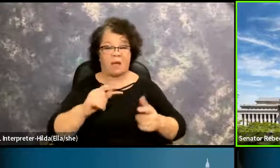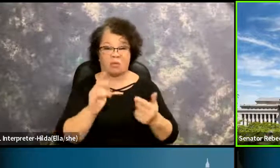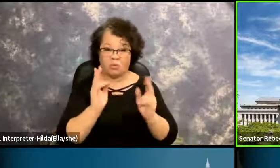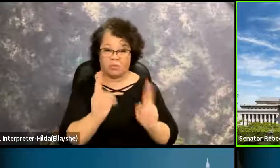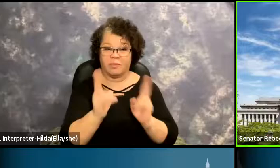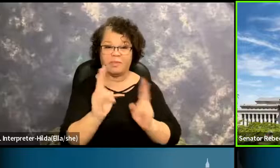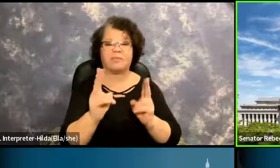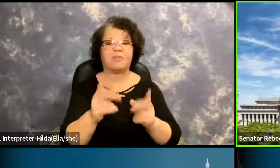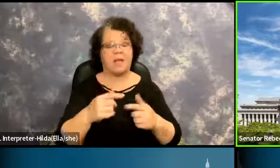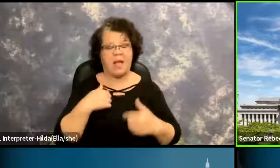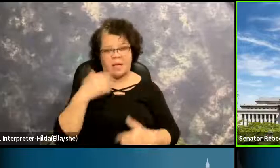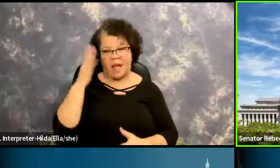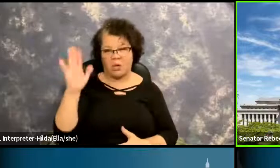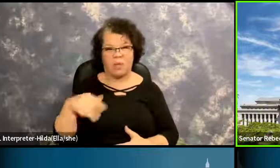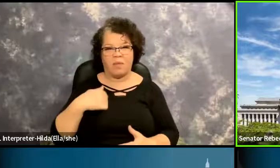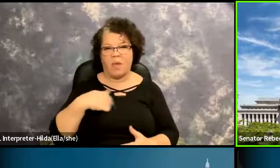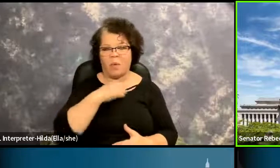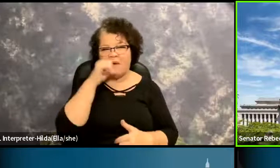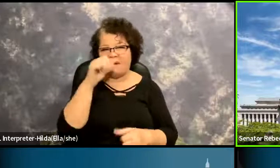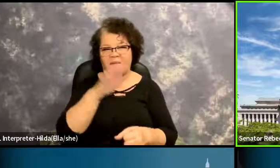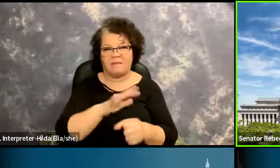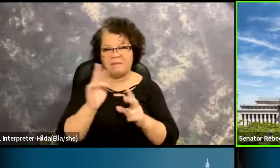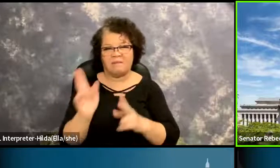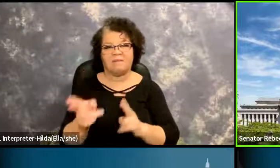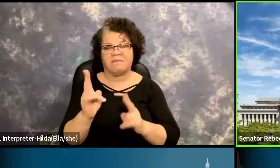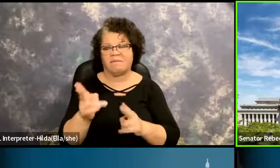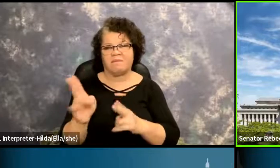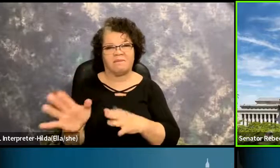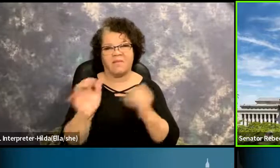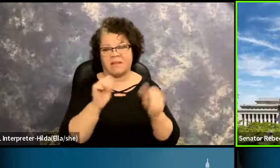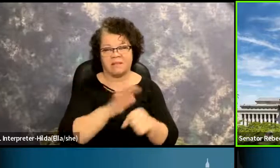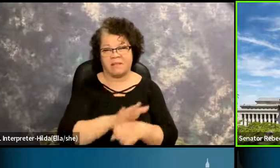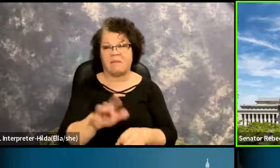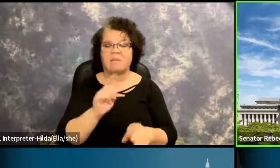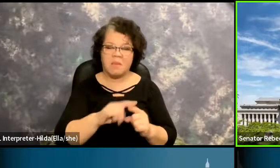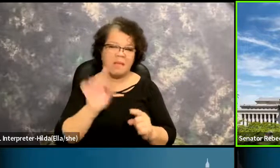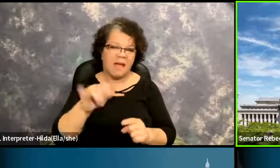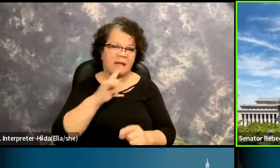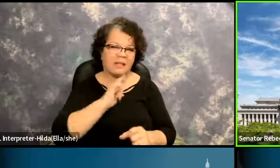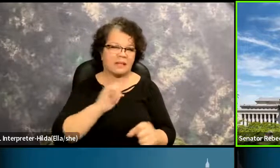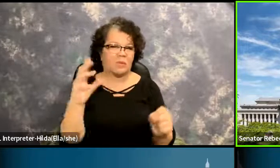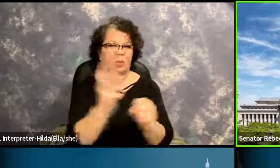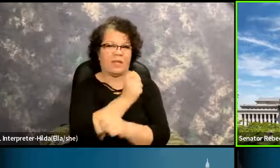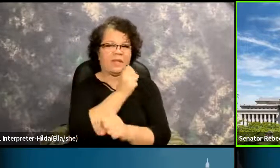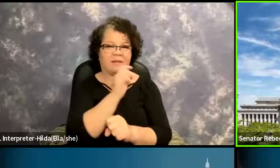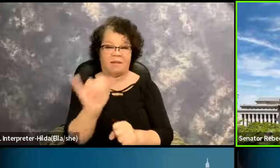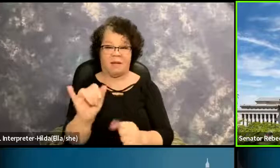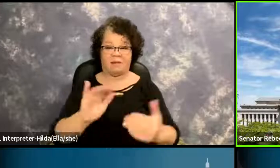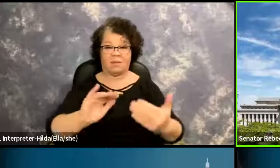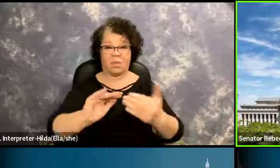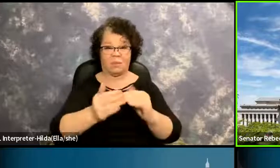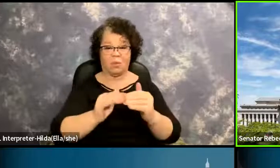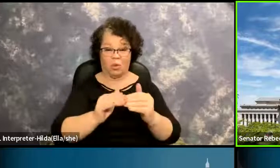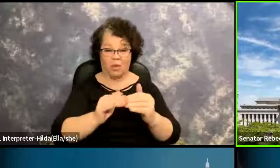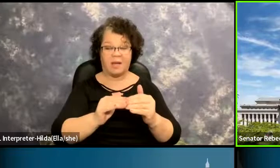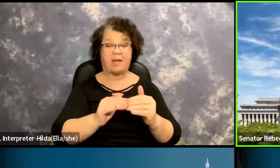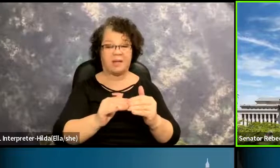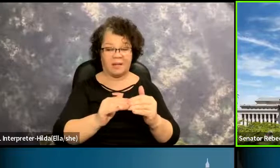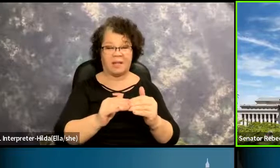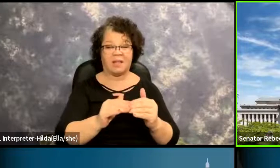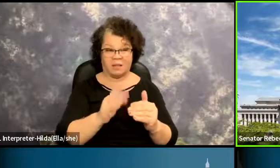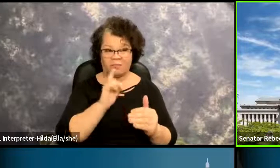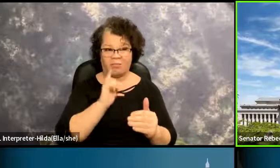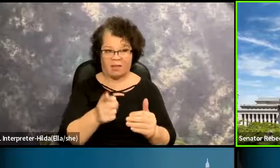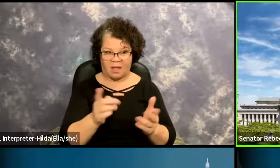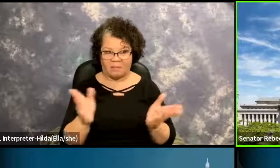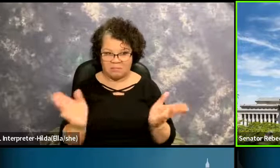still not going fast enough, but I do want to acknowledge that is a win that community has helped get.